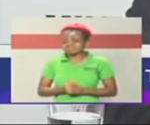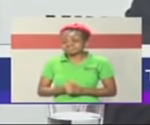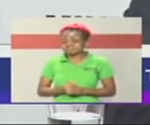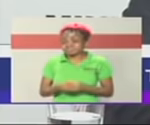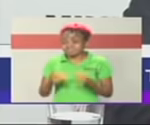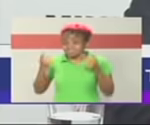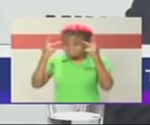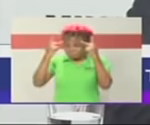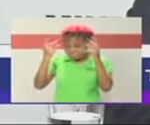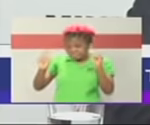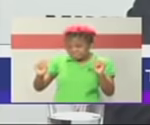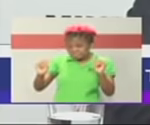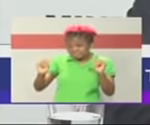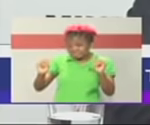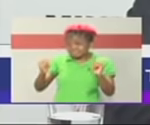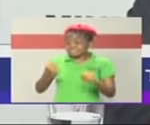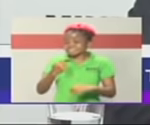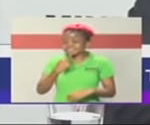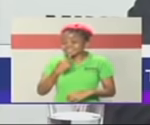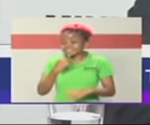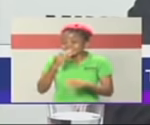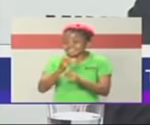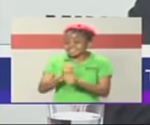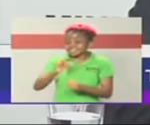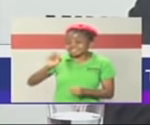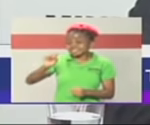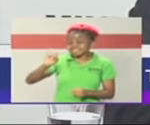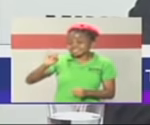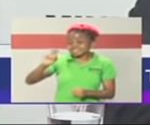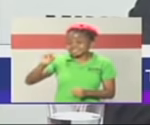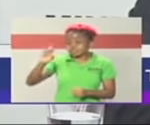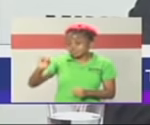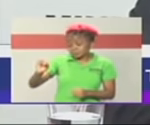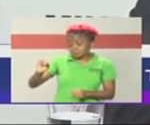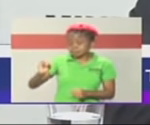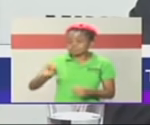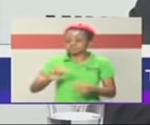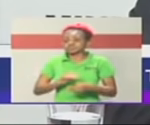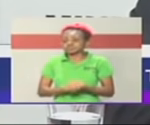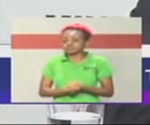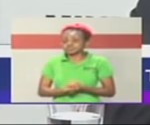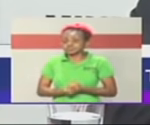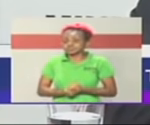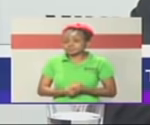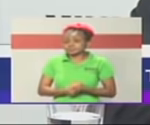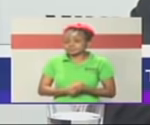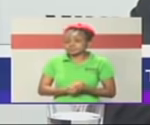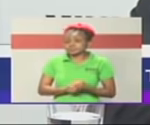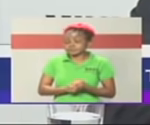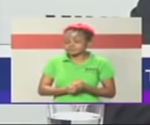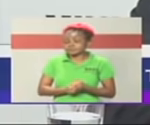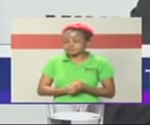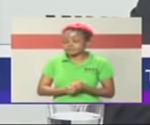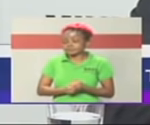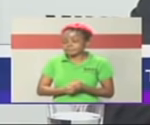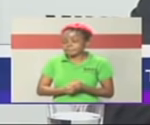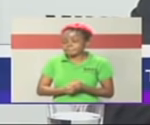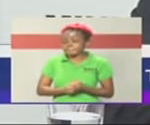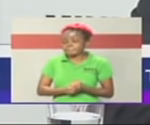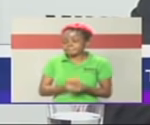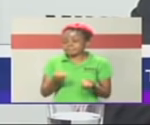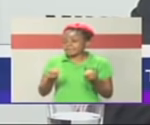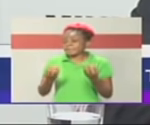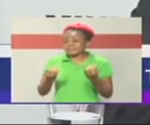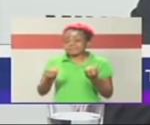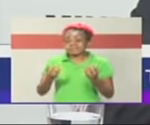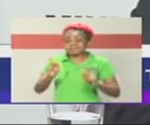is on the public record as saying he took the Sinopharm vaccine. That's in the public domain. Many